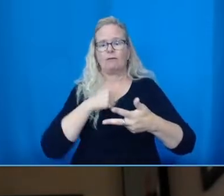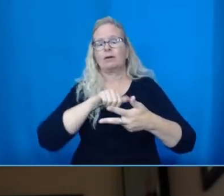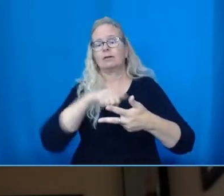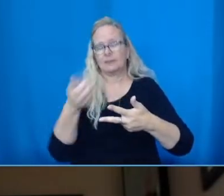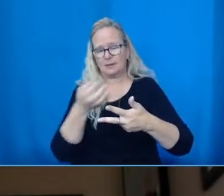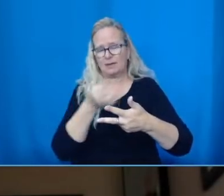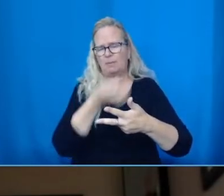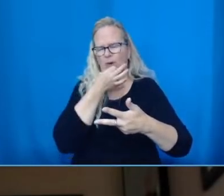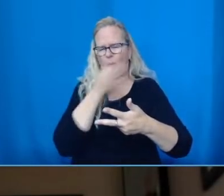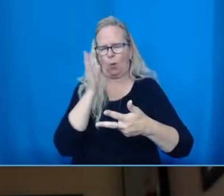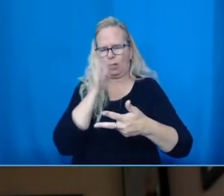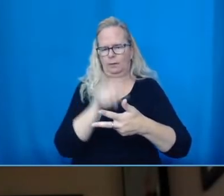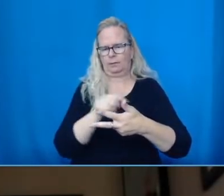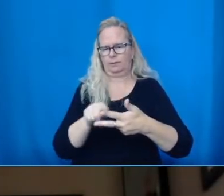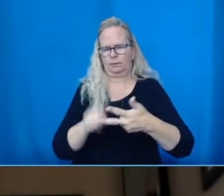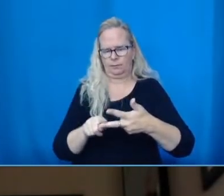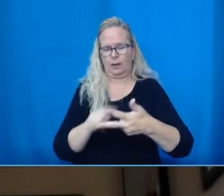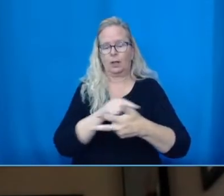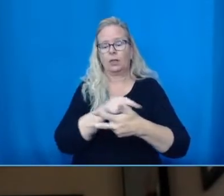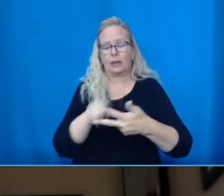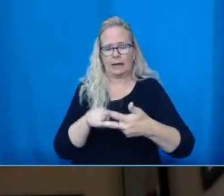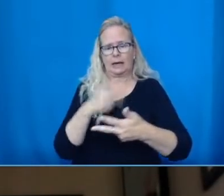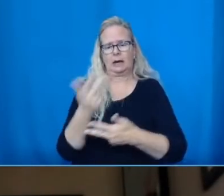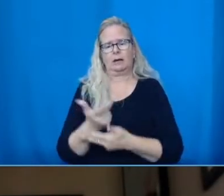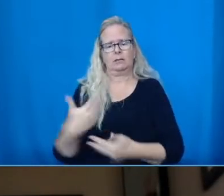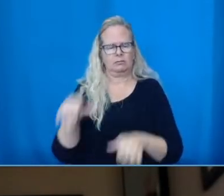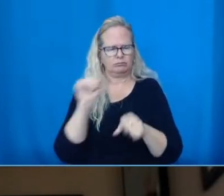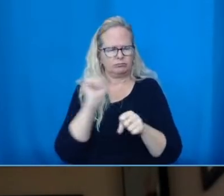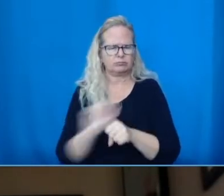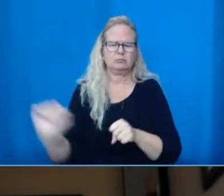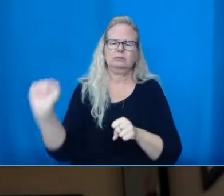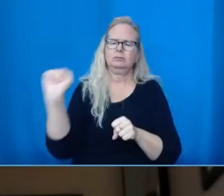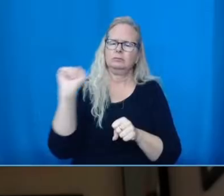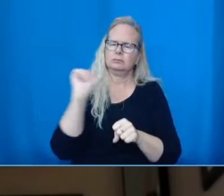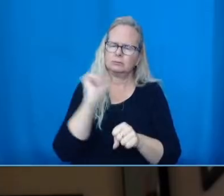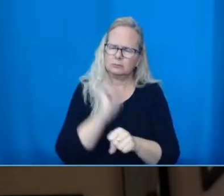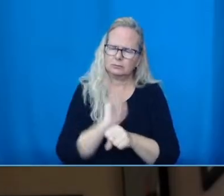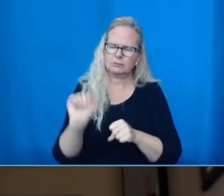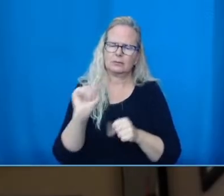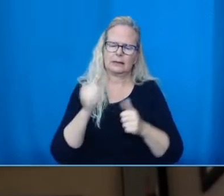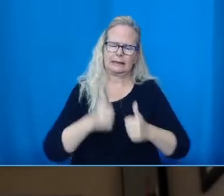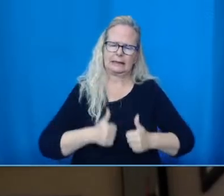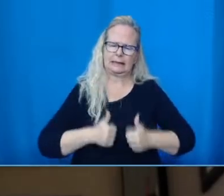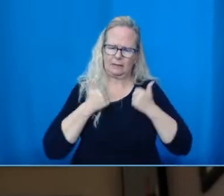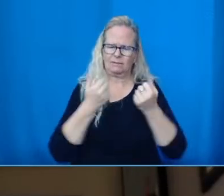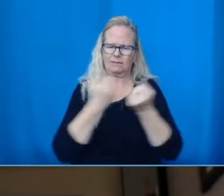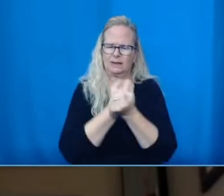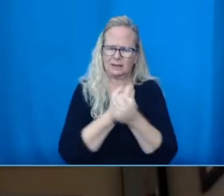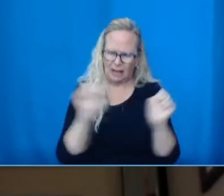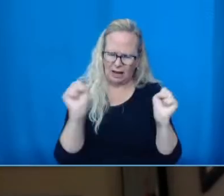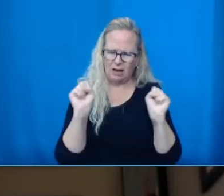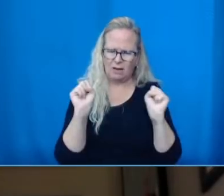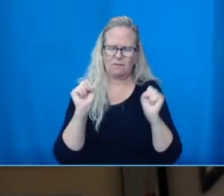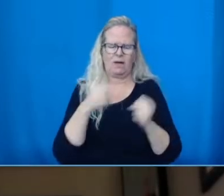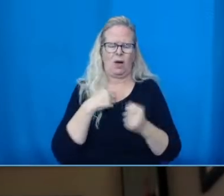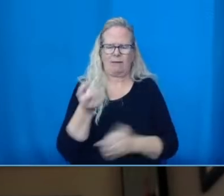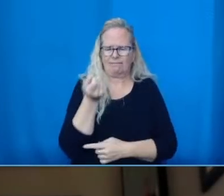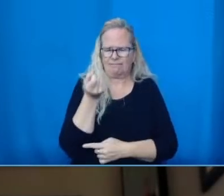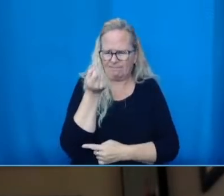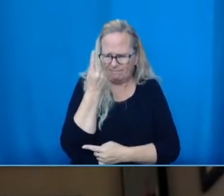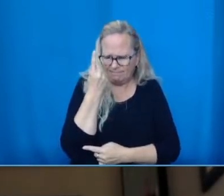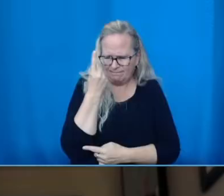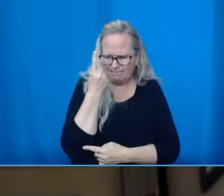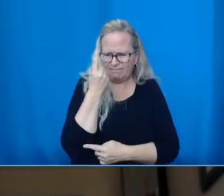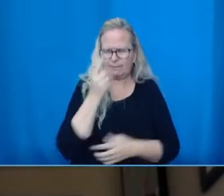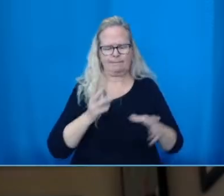of practical science-based measures can limit the severity of spread, the duration of our current crisis, and facilitate the